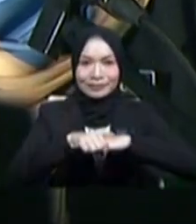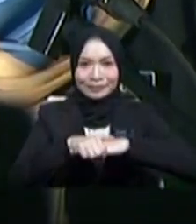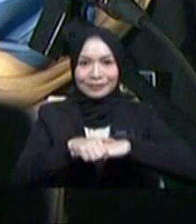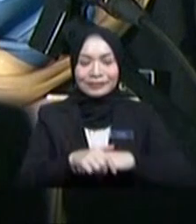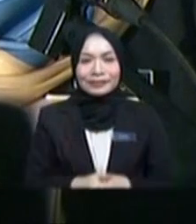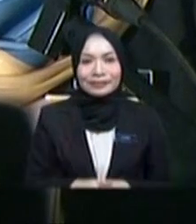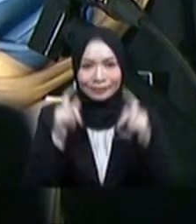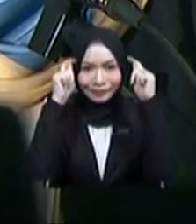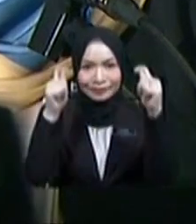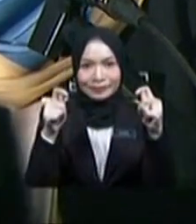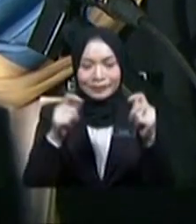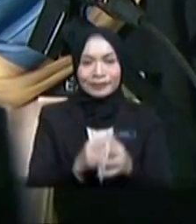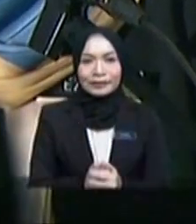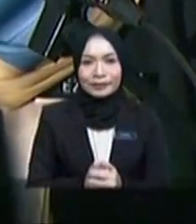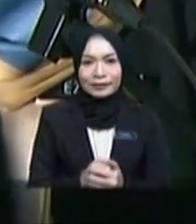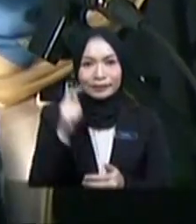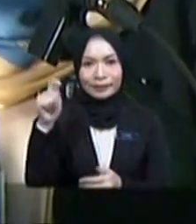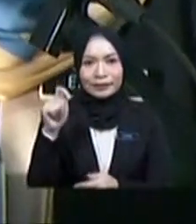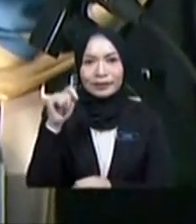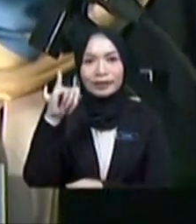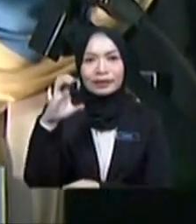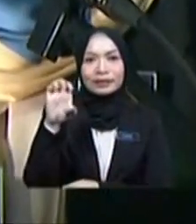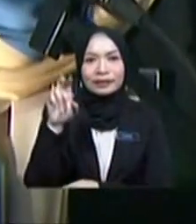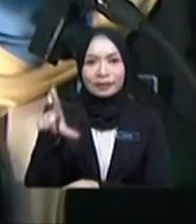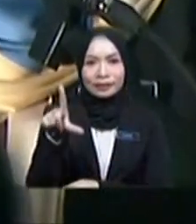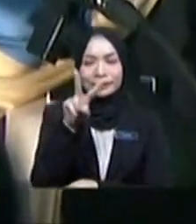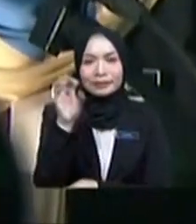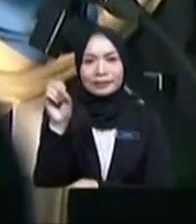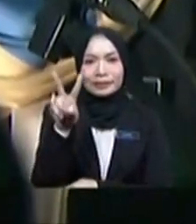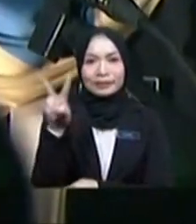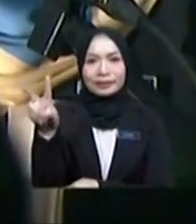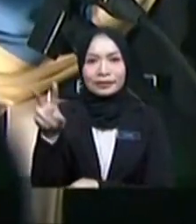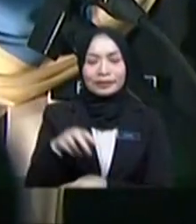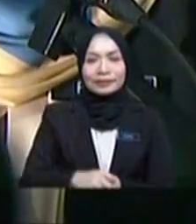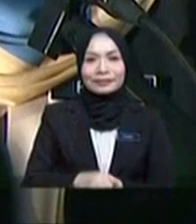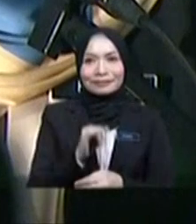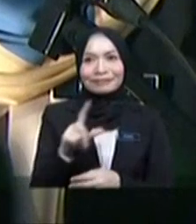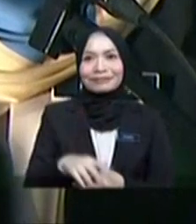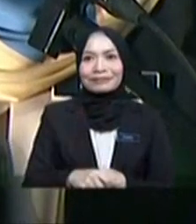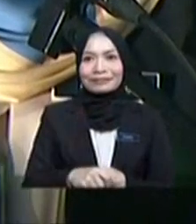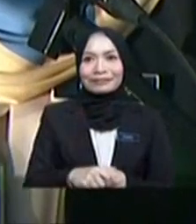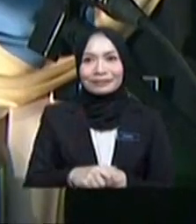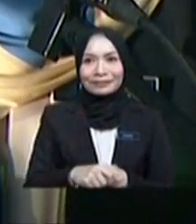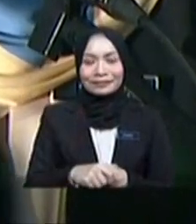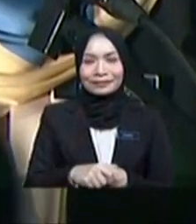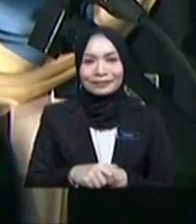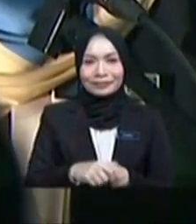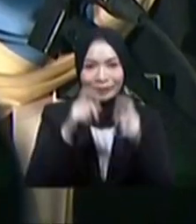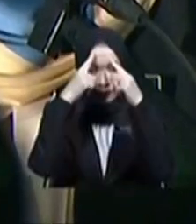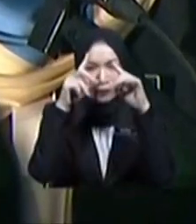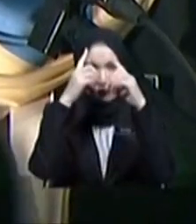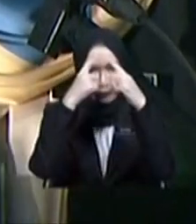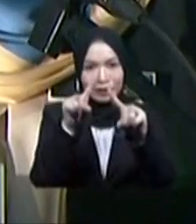language teaching. The theme for ISEL 2022 is Envisioning the Future of English Language